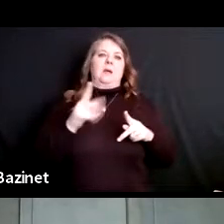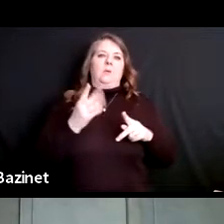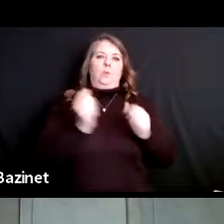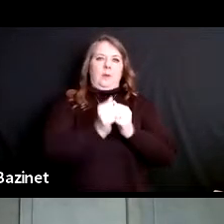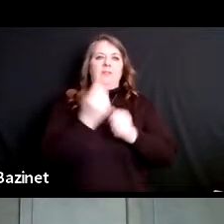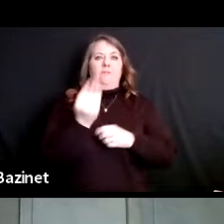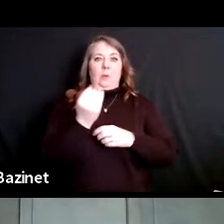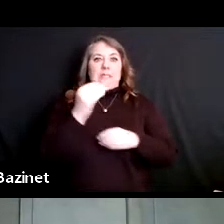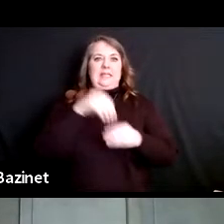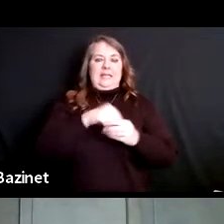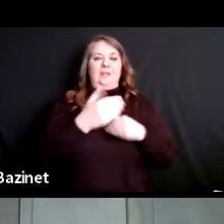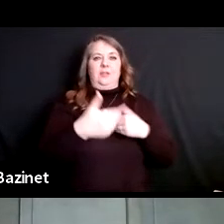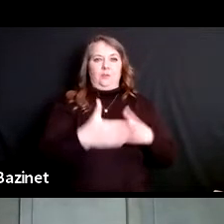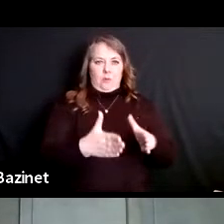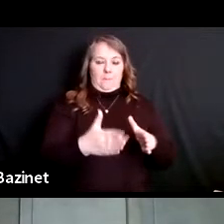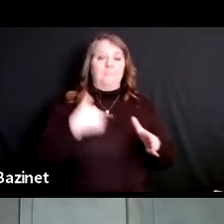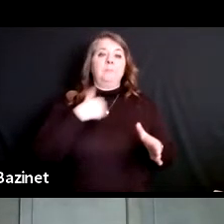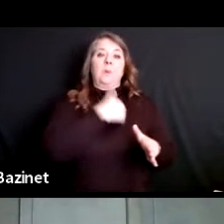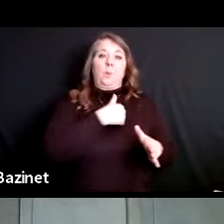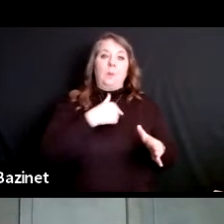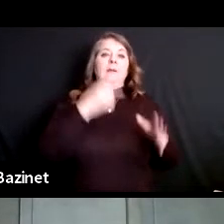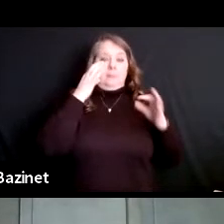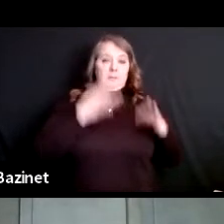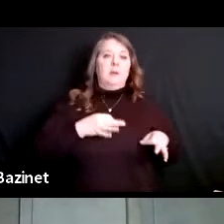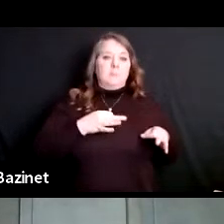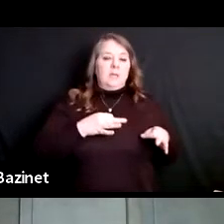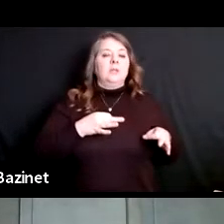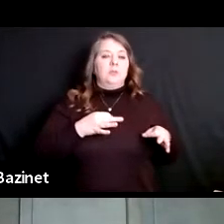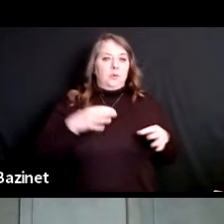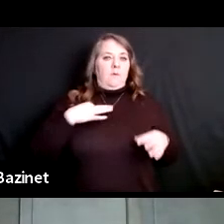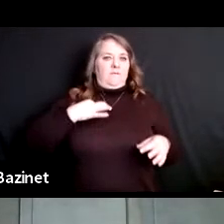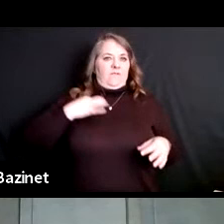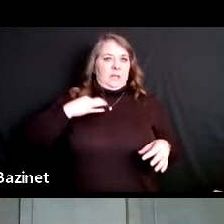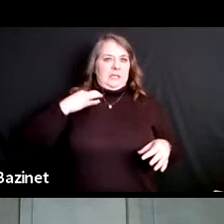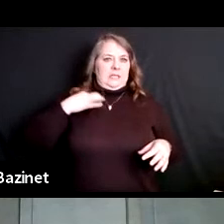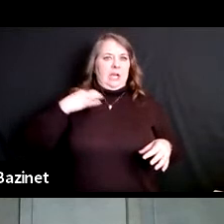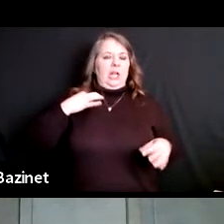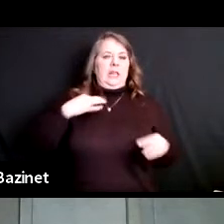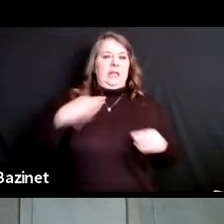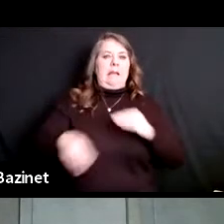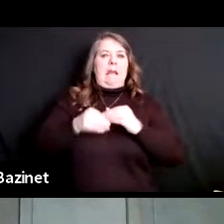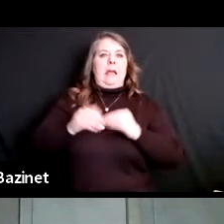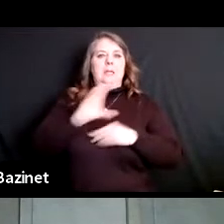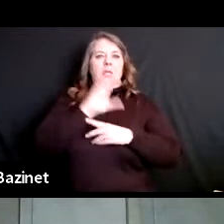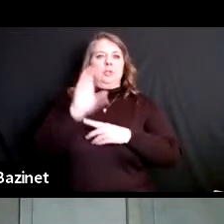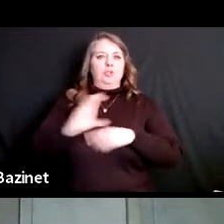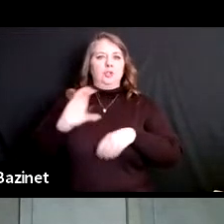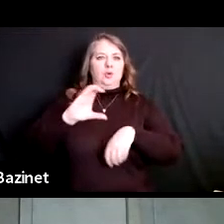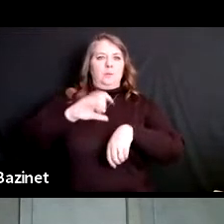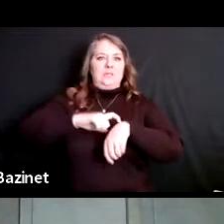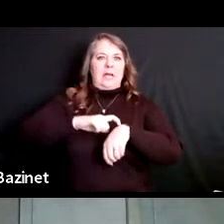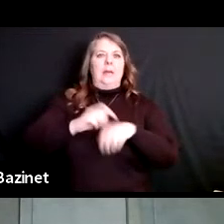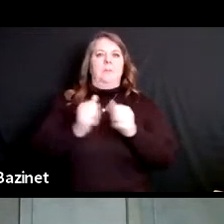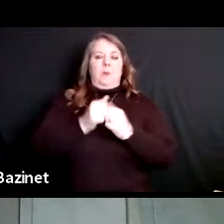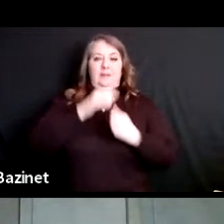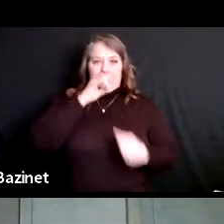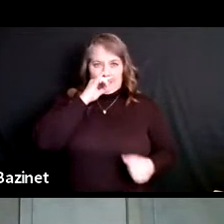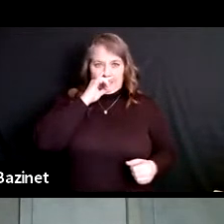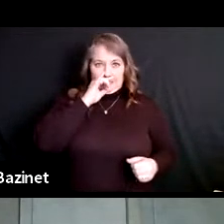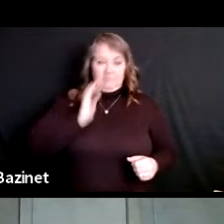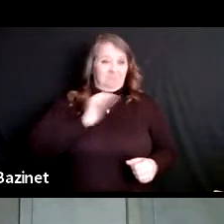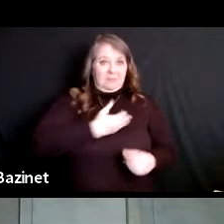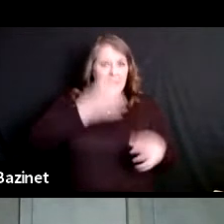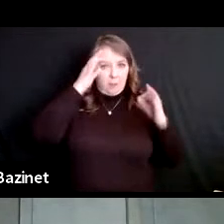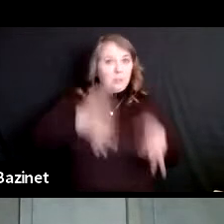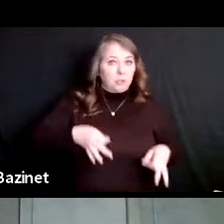We opted to voluntarily extend our Zoom time each day with kids, which is something that was our choice,